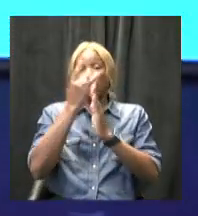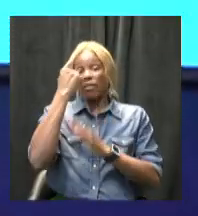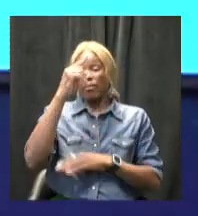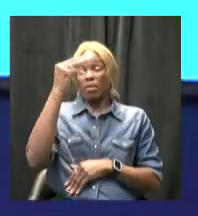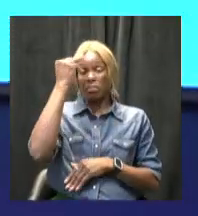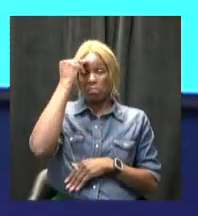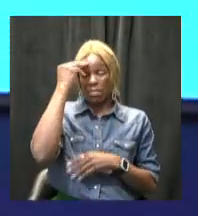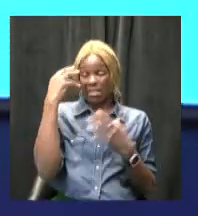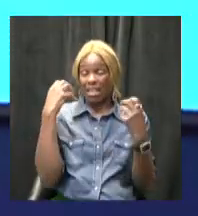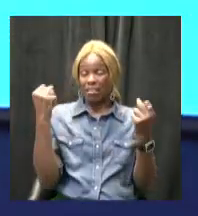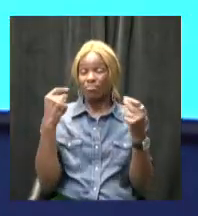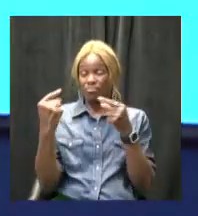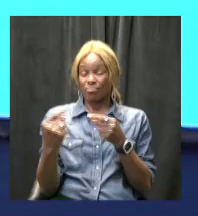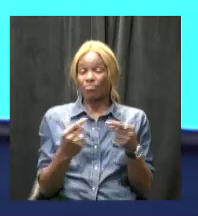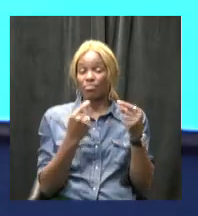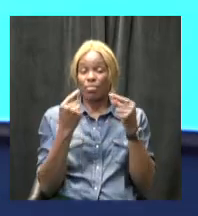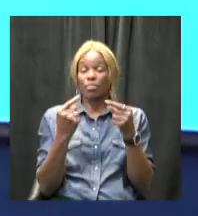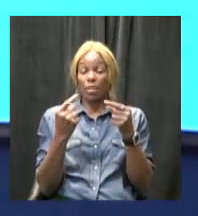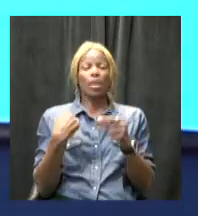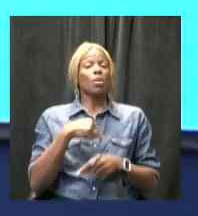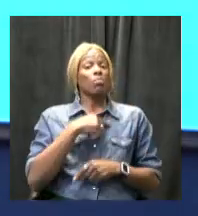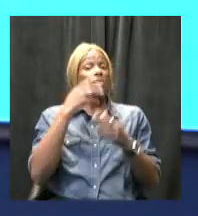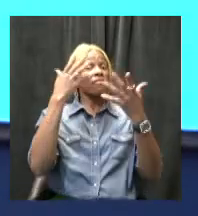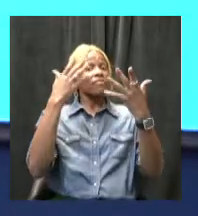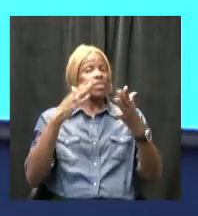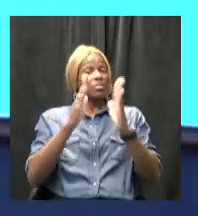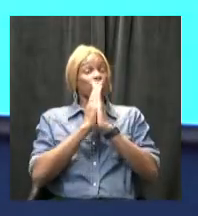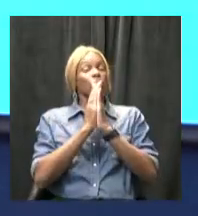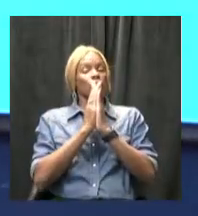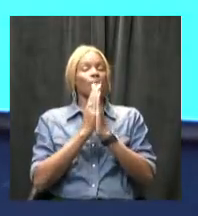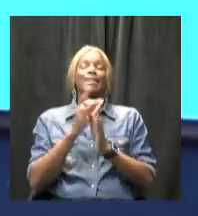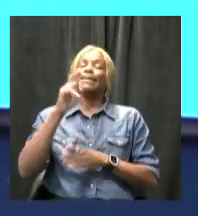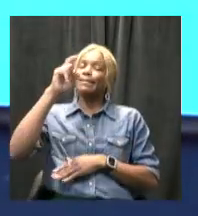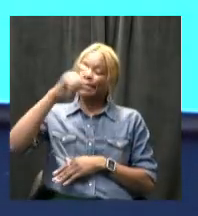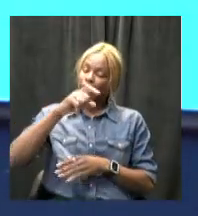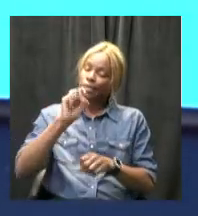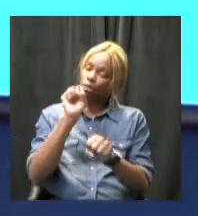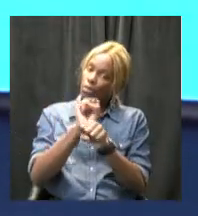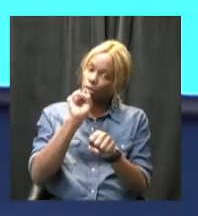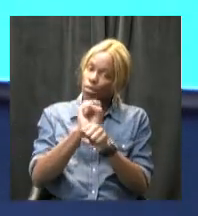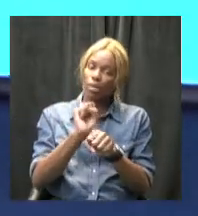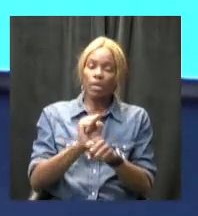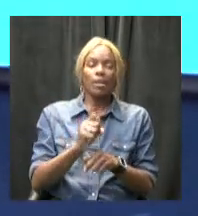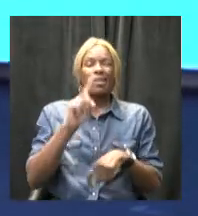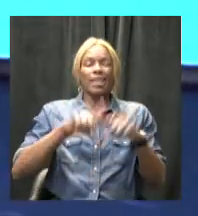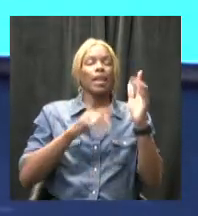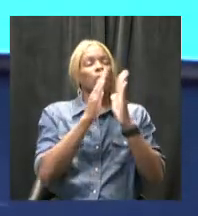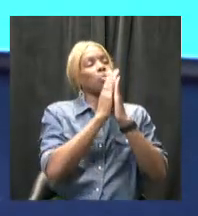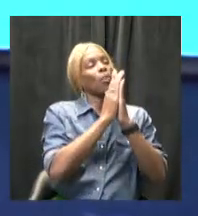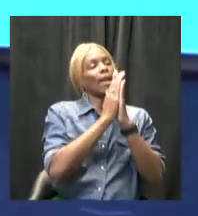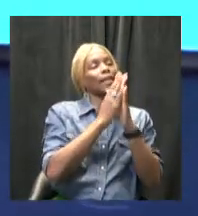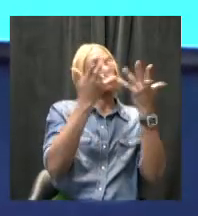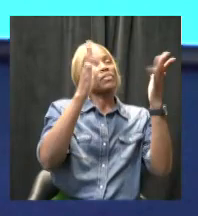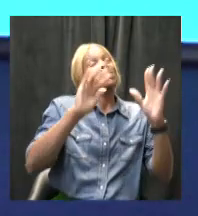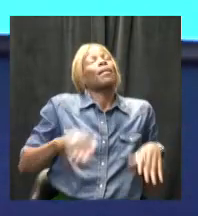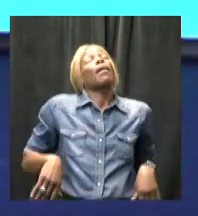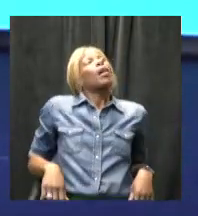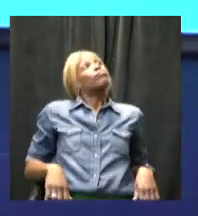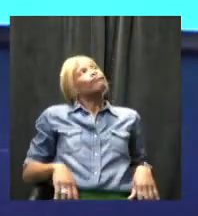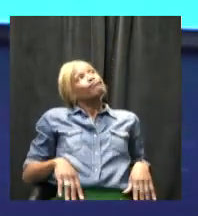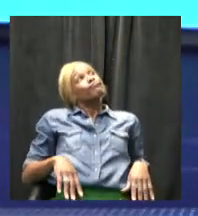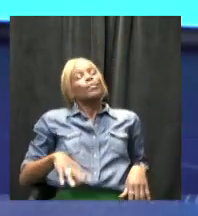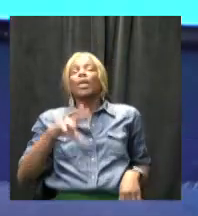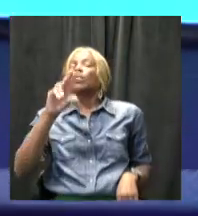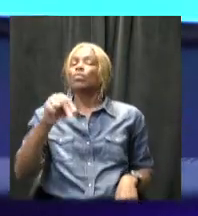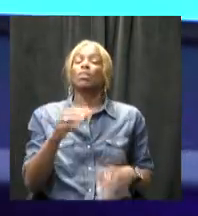But when we finish praying, there's work to do. You can't pray and sit on your butt. No, you got to pray and